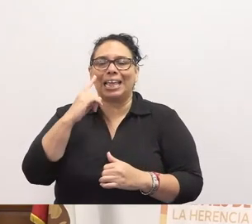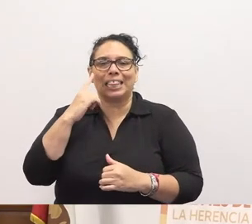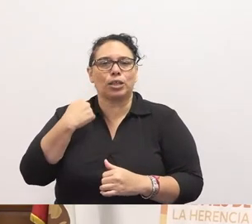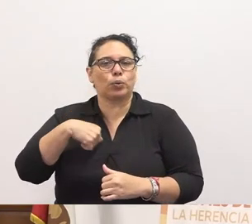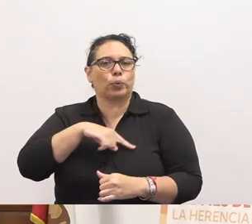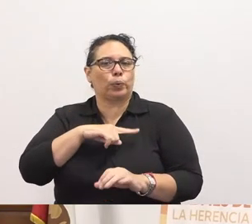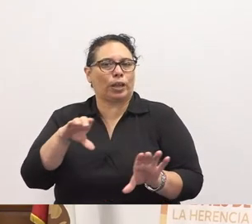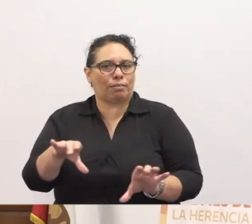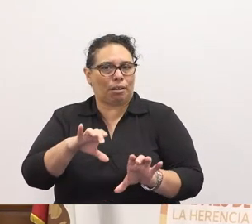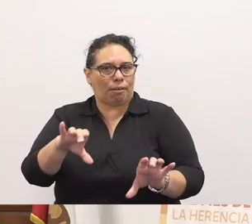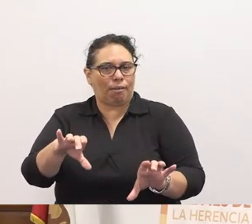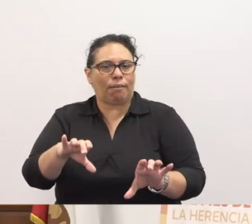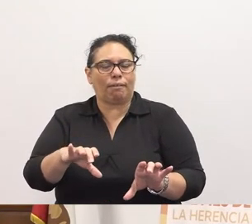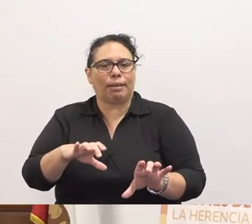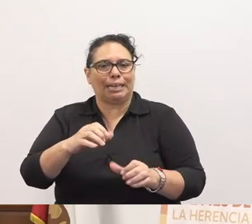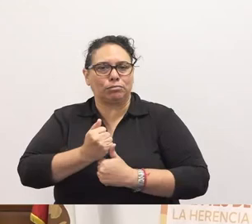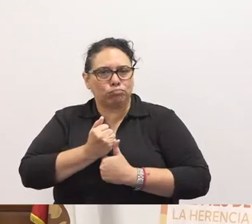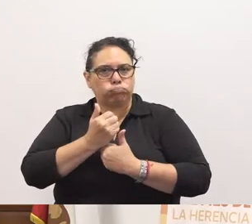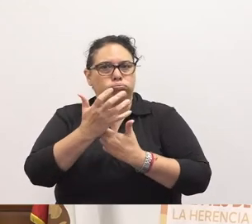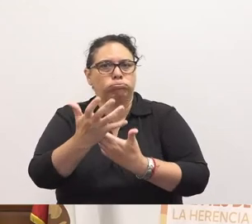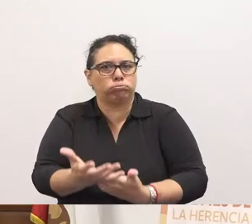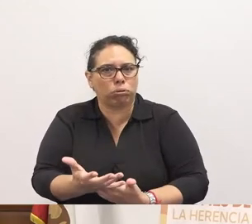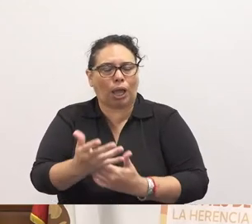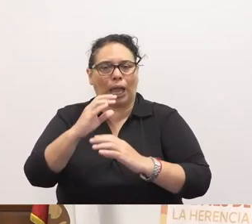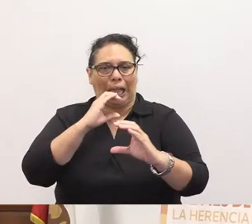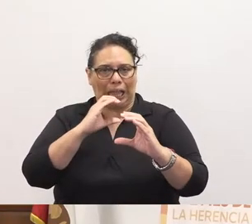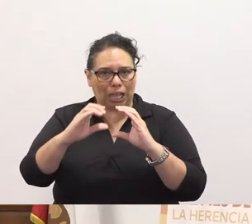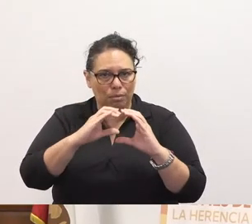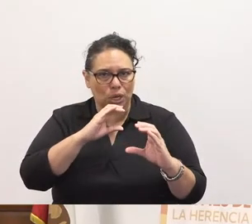done is really expressed and communicated